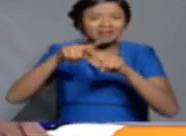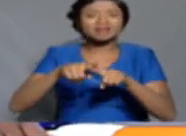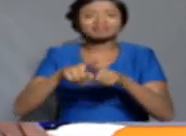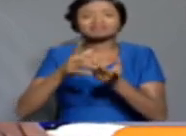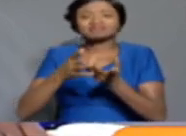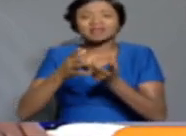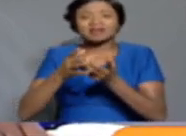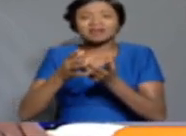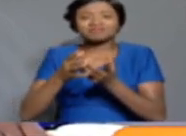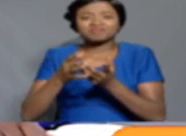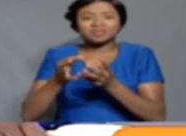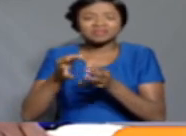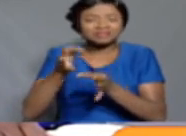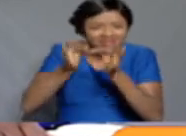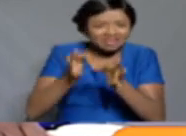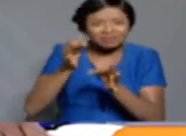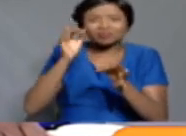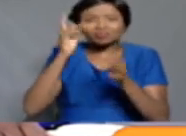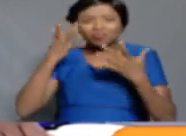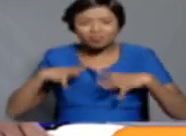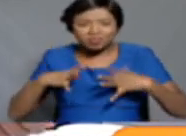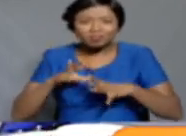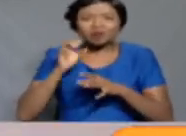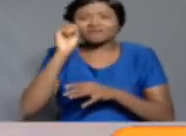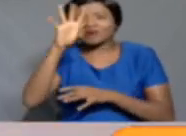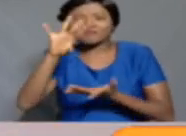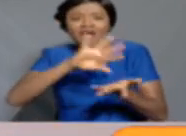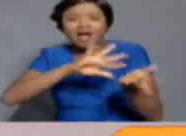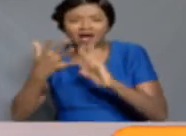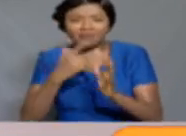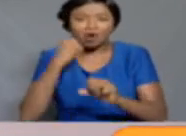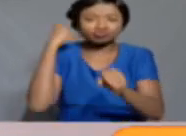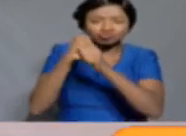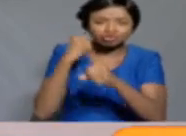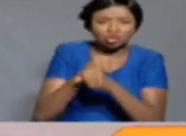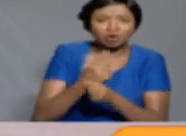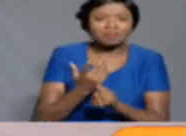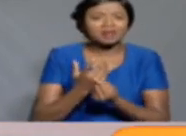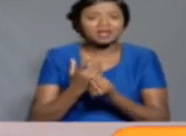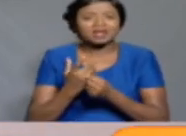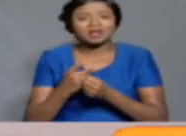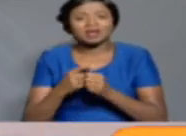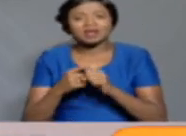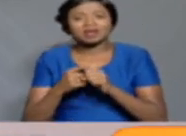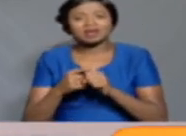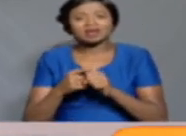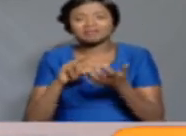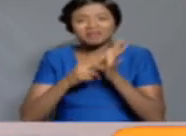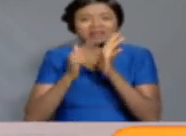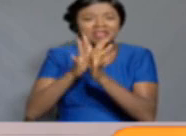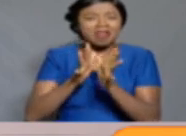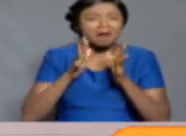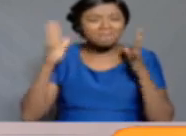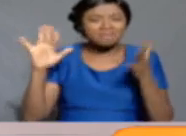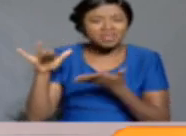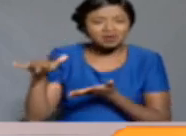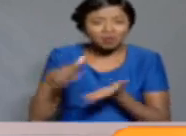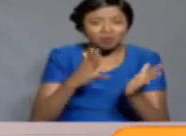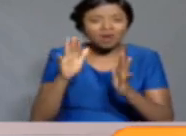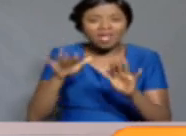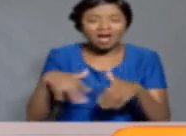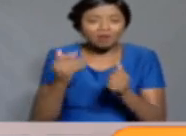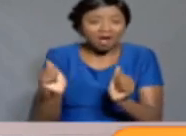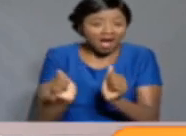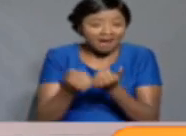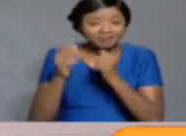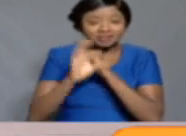of schools, and therefore is going to determine what kind of people get into the job market, and this in a very big way will determine what happens